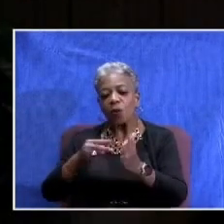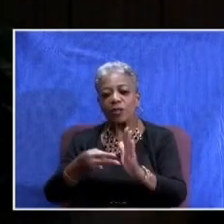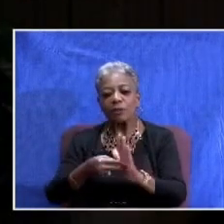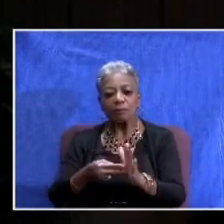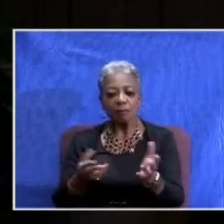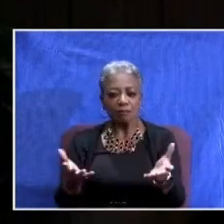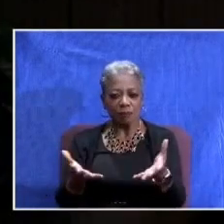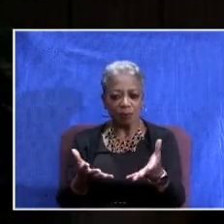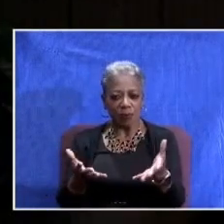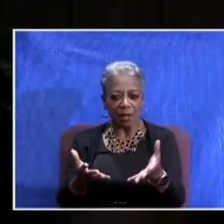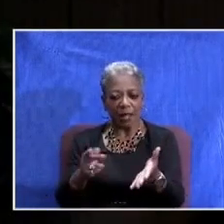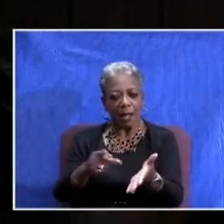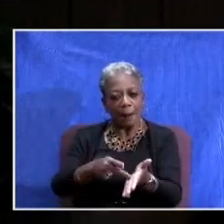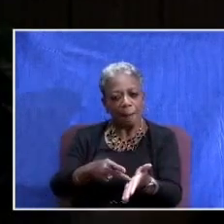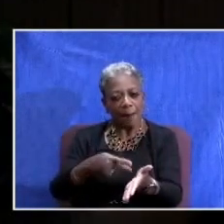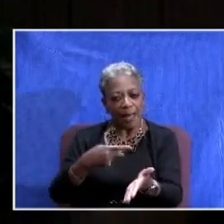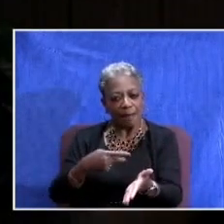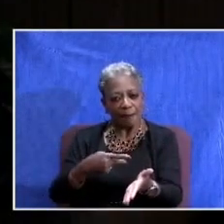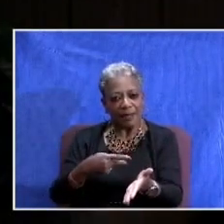And that's what